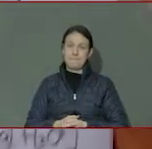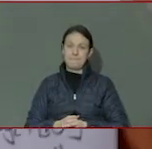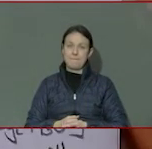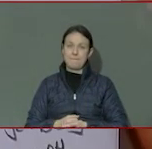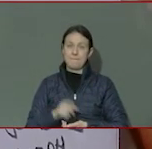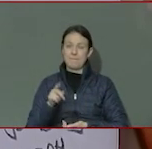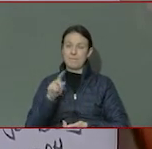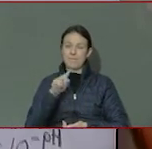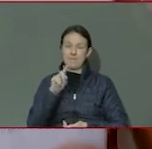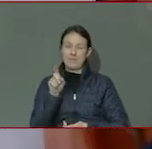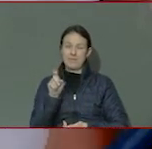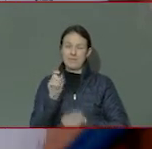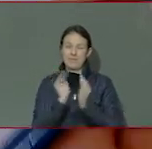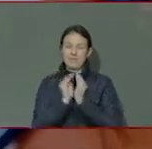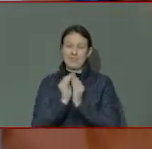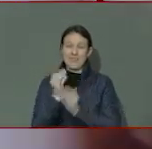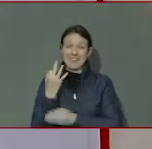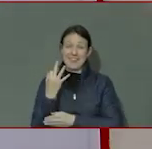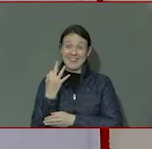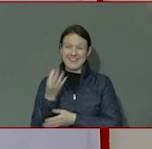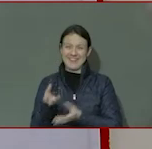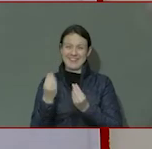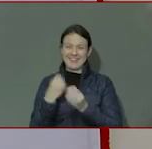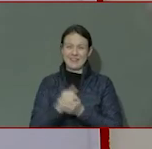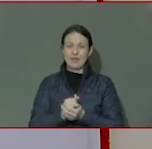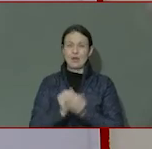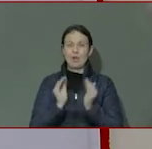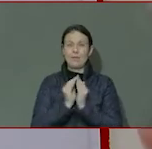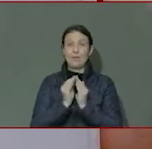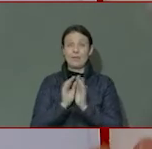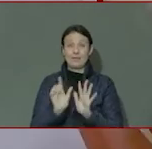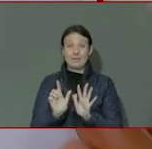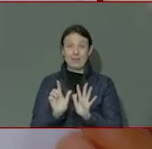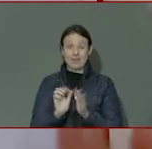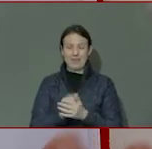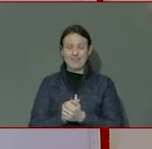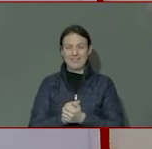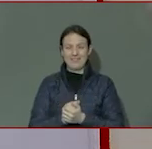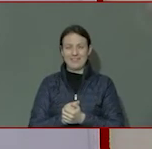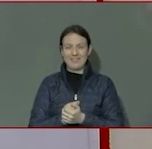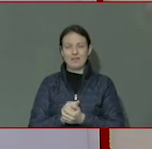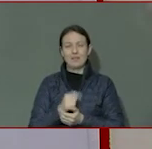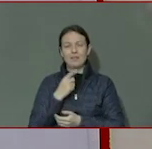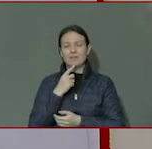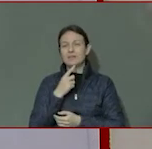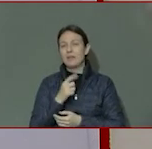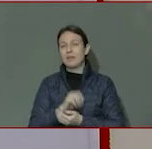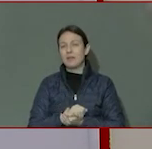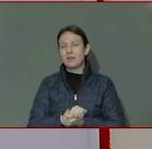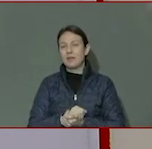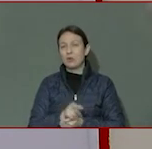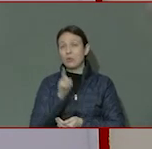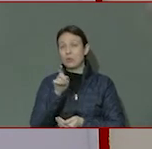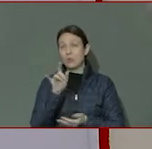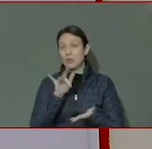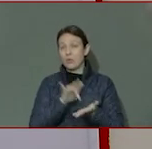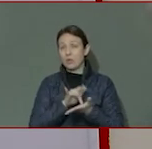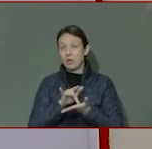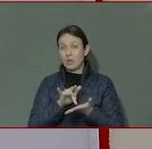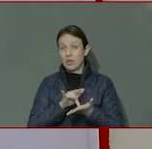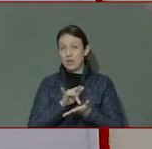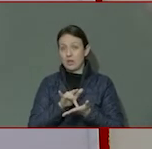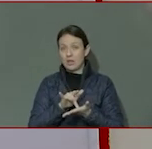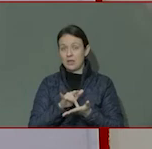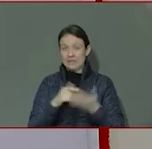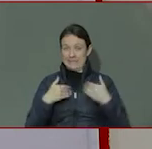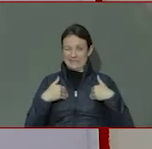an easy 3 marks. And then for 7 marks, they want us to calculate the